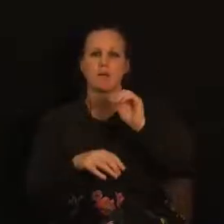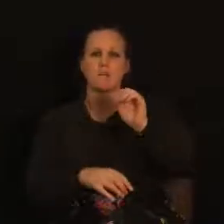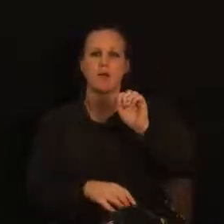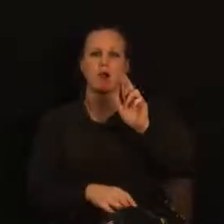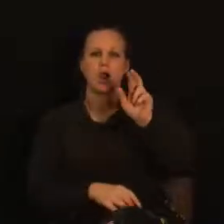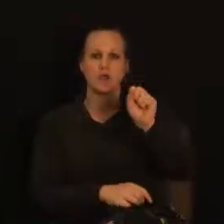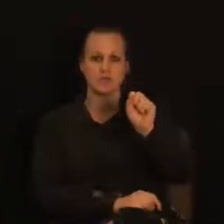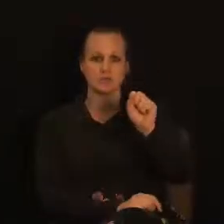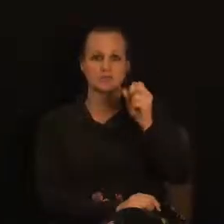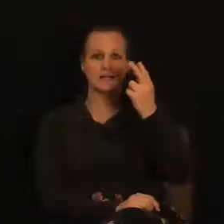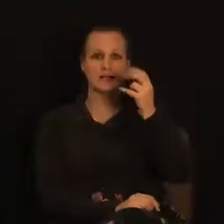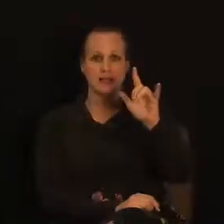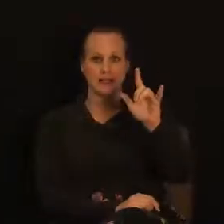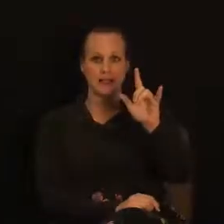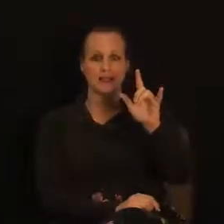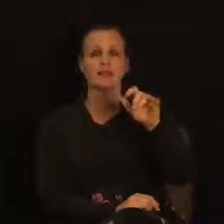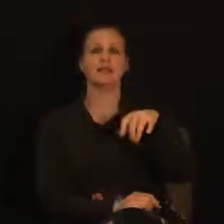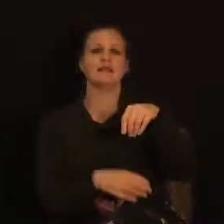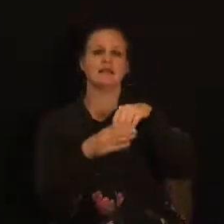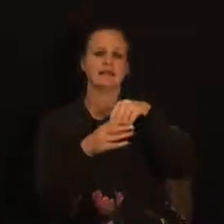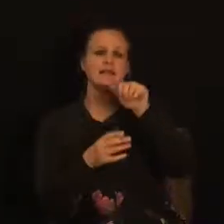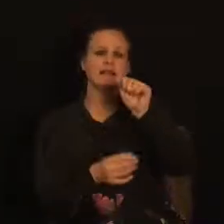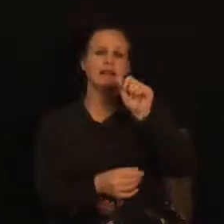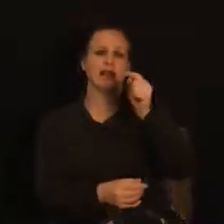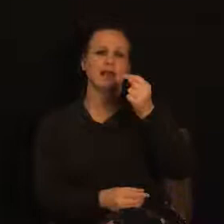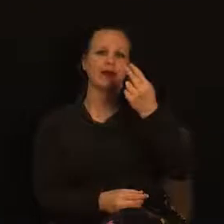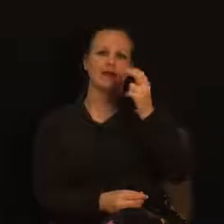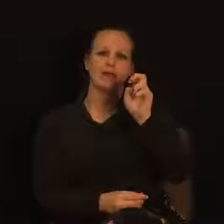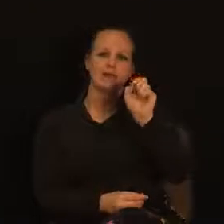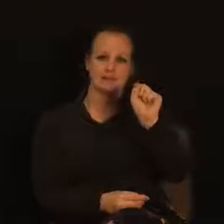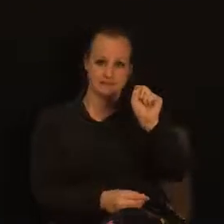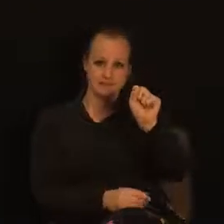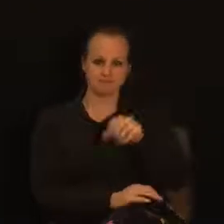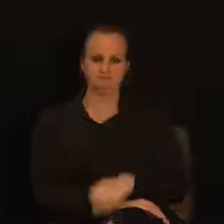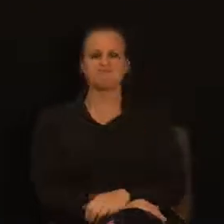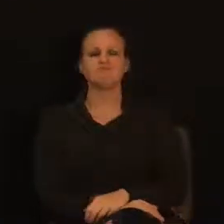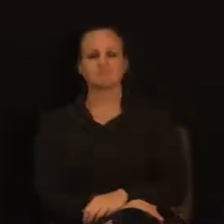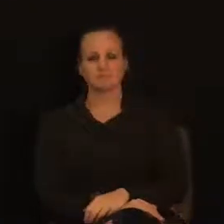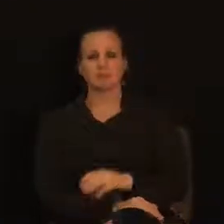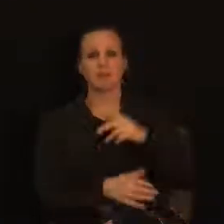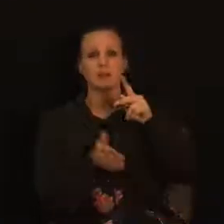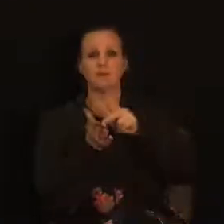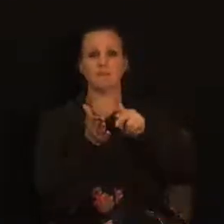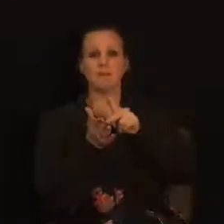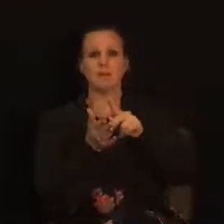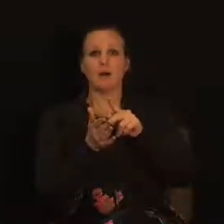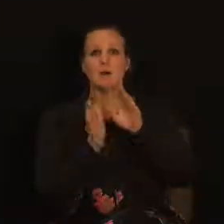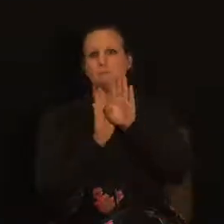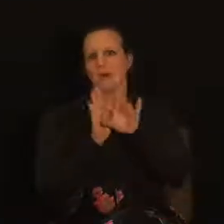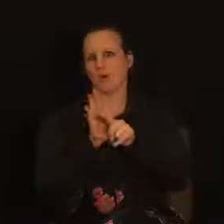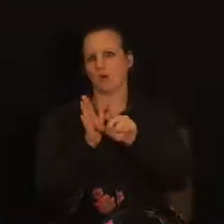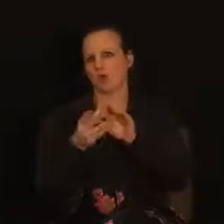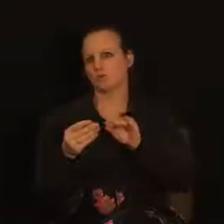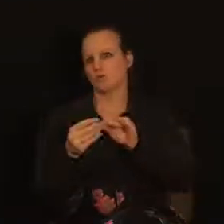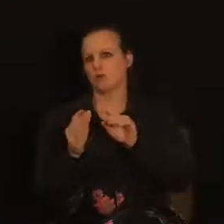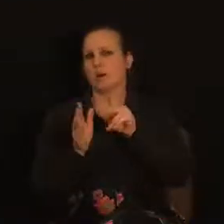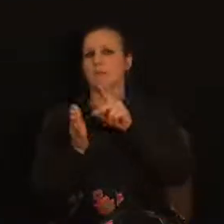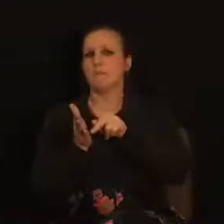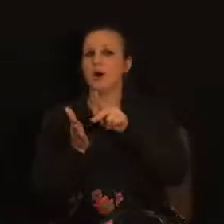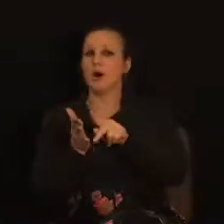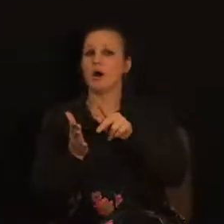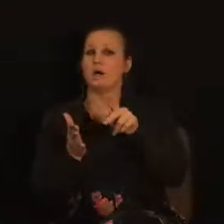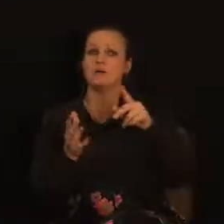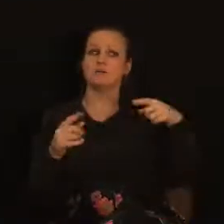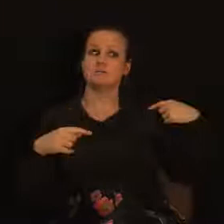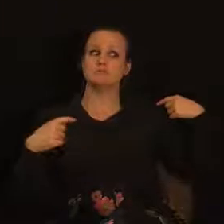in Athens. And the backstory to this is that Paul has been preaching in different places, and where he has been